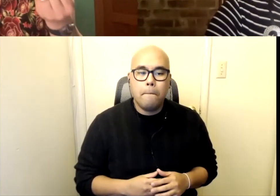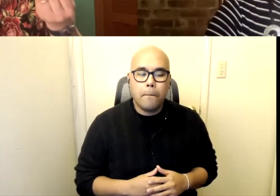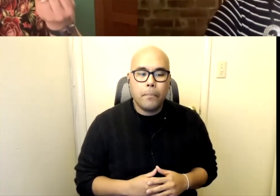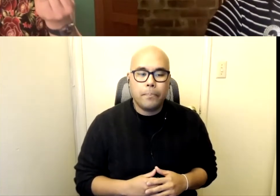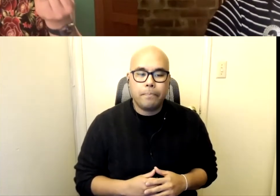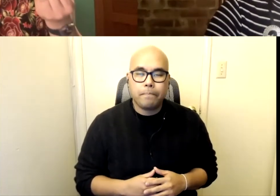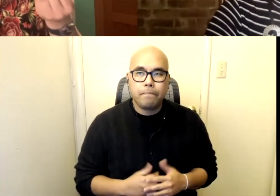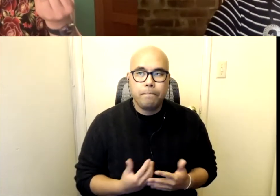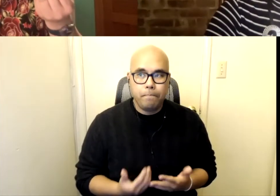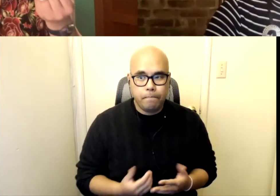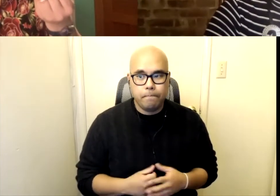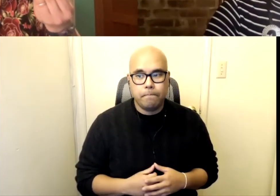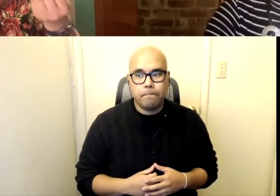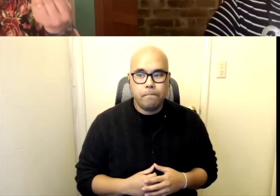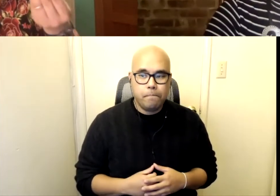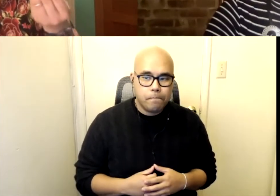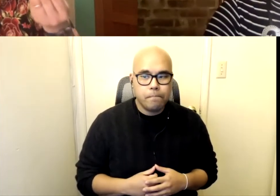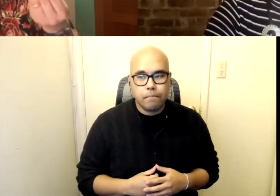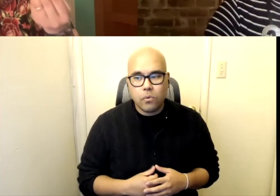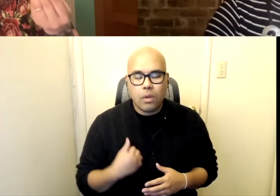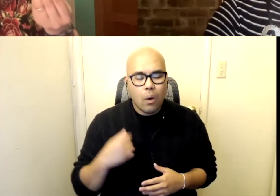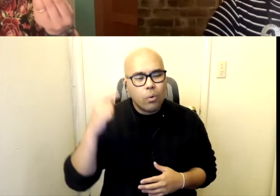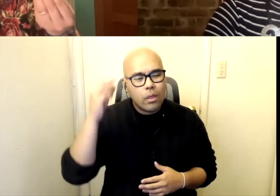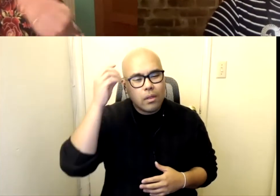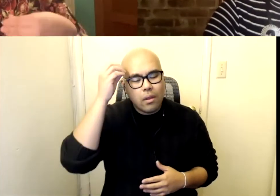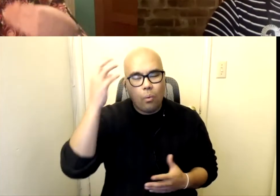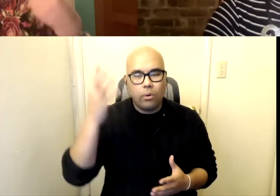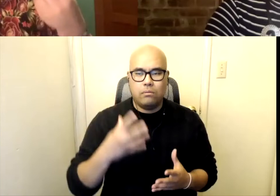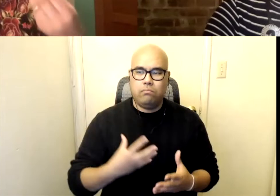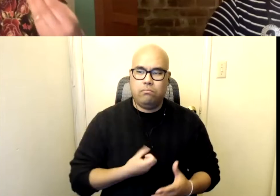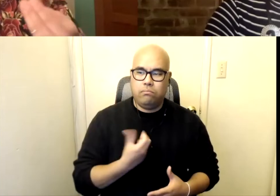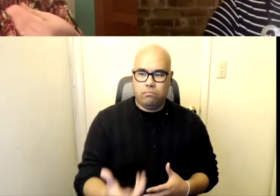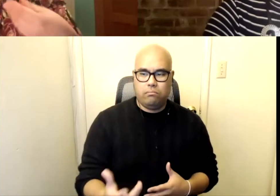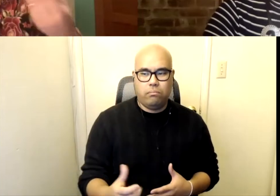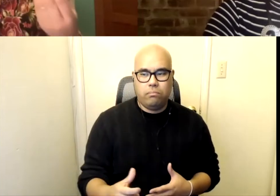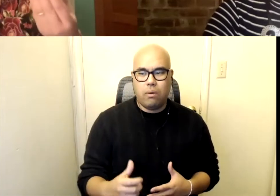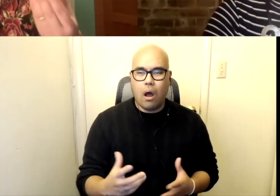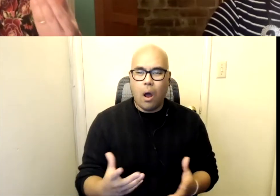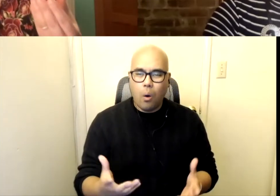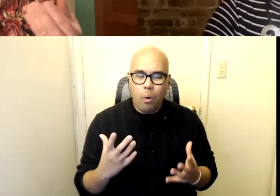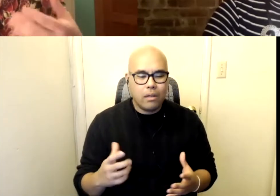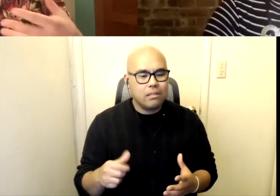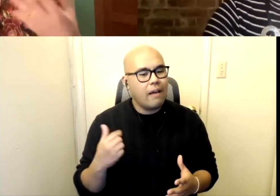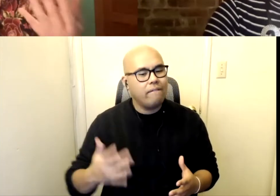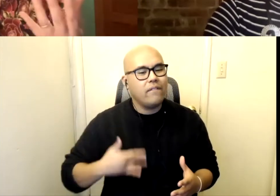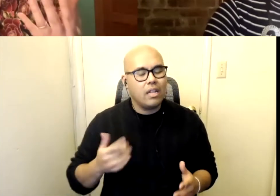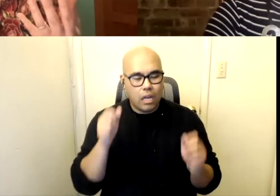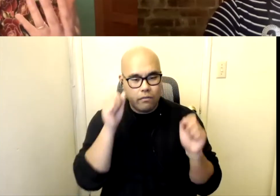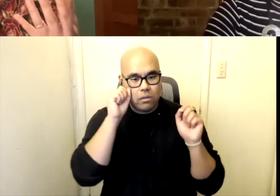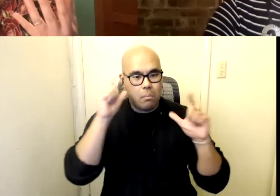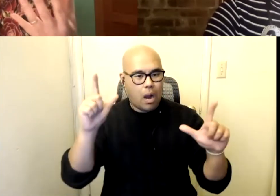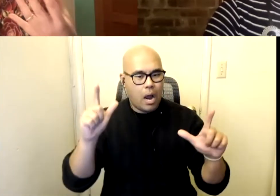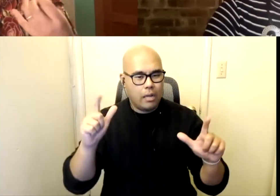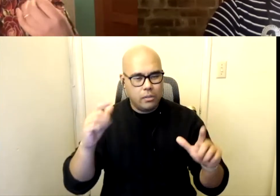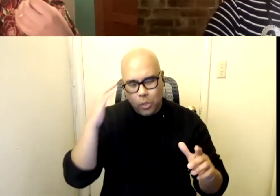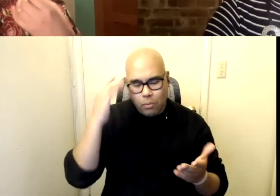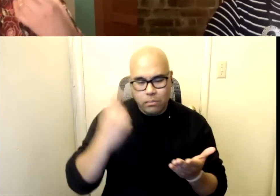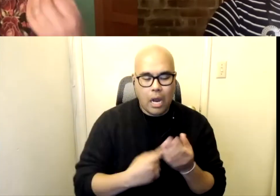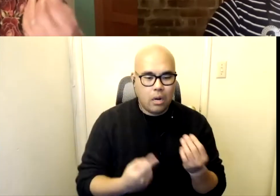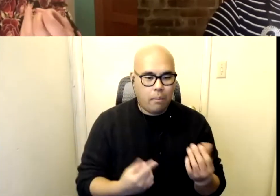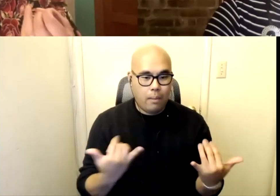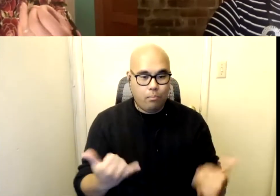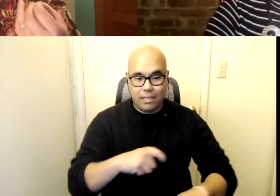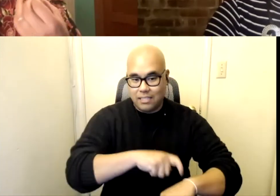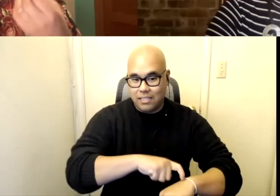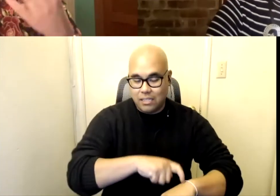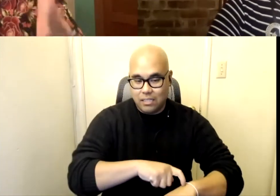I was I would say another thing I wanted was this feeling of surprise. What I was talking about, the present tense, the